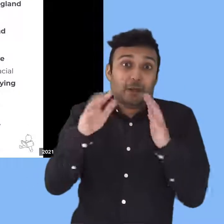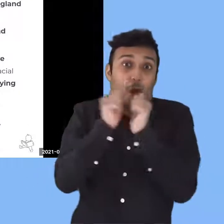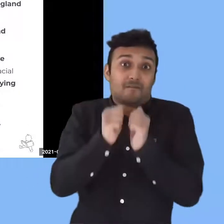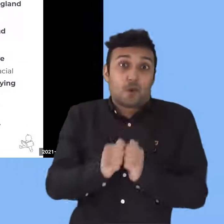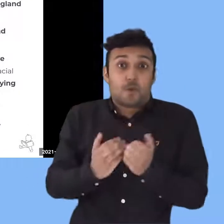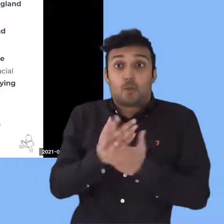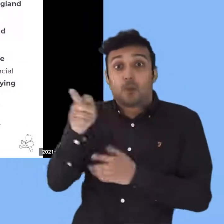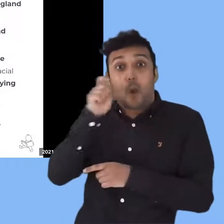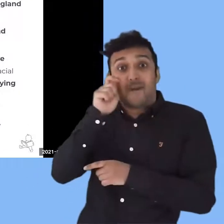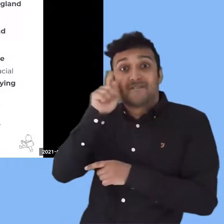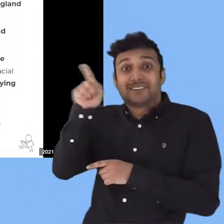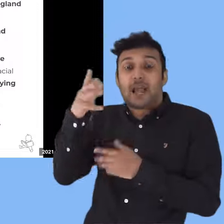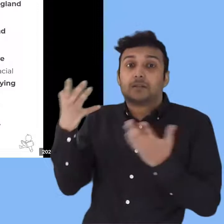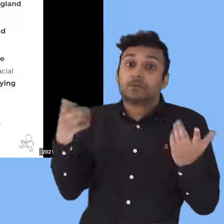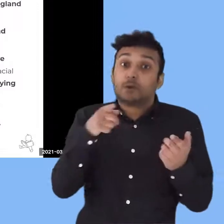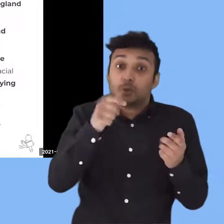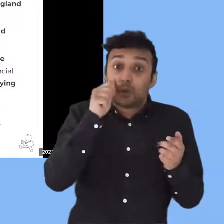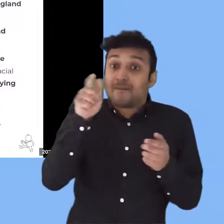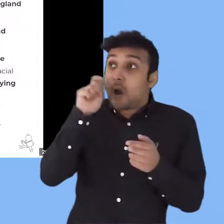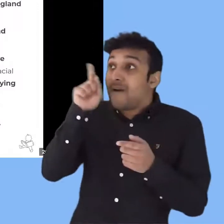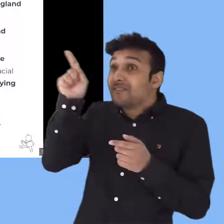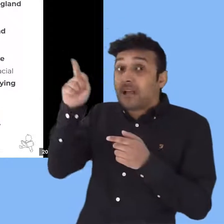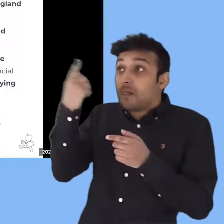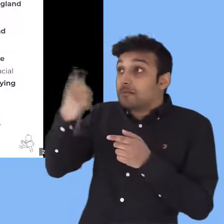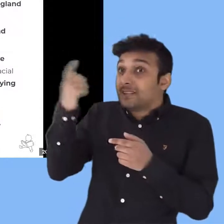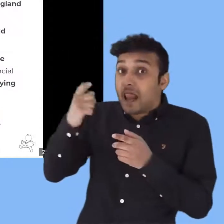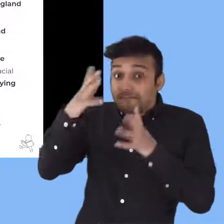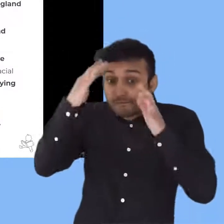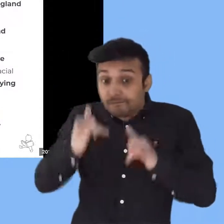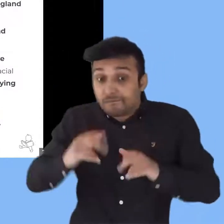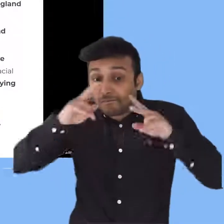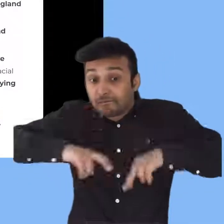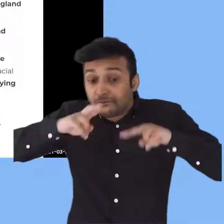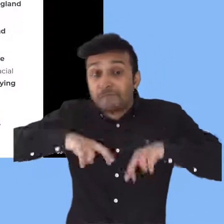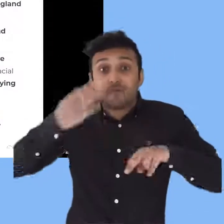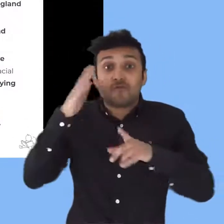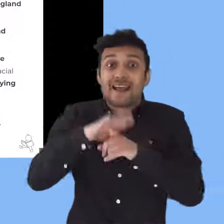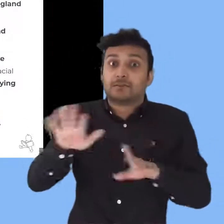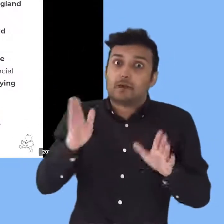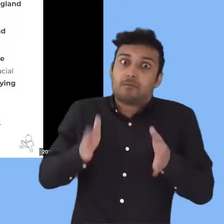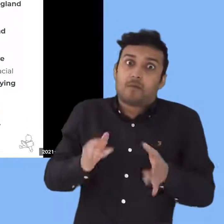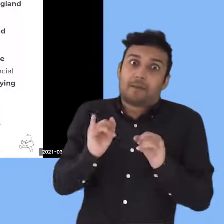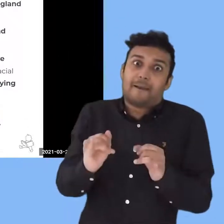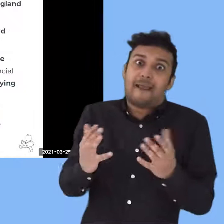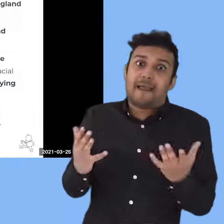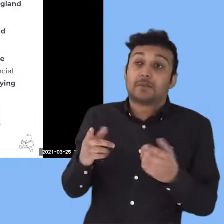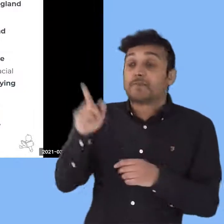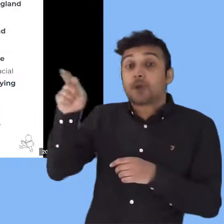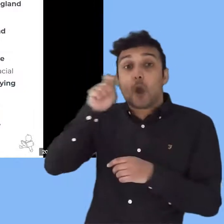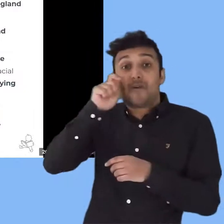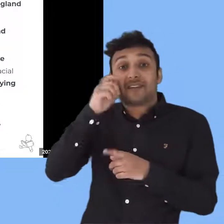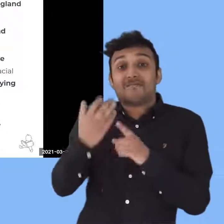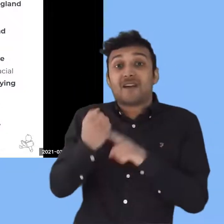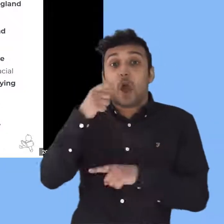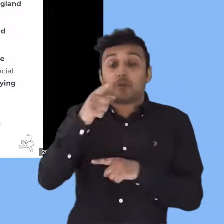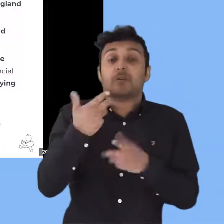report on racism, I think you know it's bad, and this was in 2012, and they confirmed what everyone else has shown really, that racial prejudice, language and